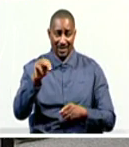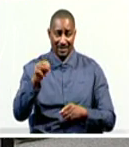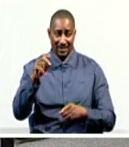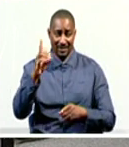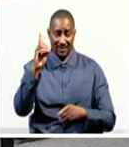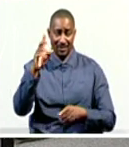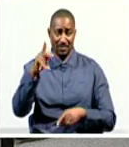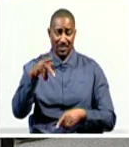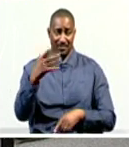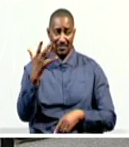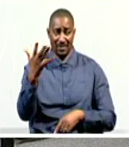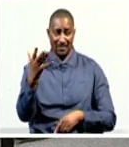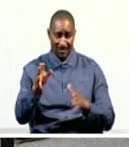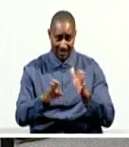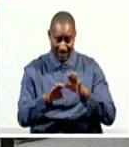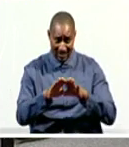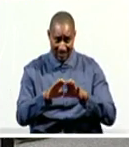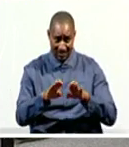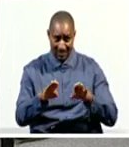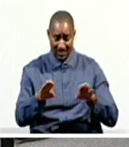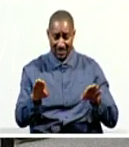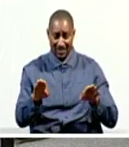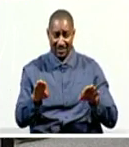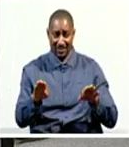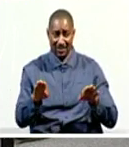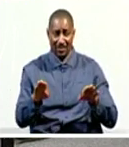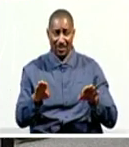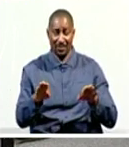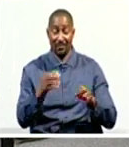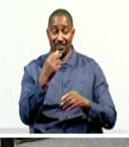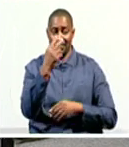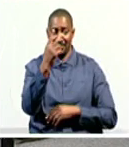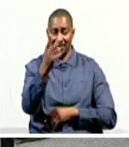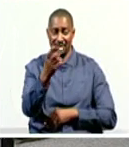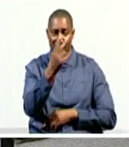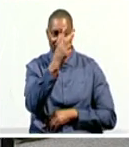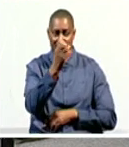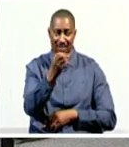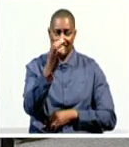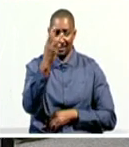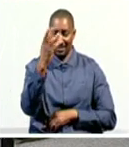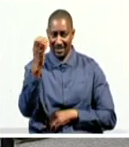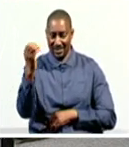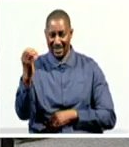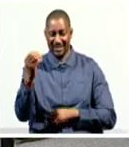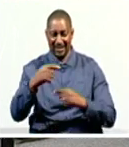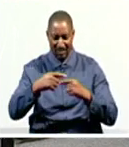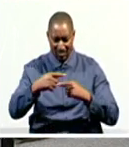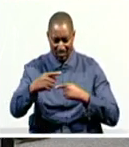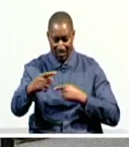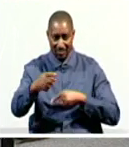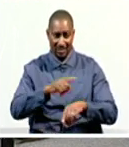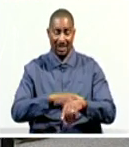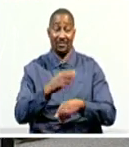an implementation mechanism of Vision 2030, a long-term vision for prosperity for all.